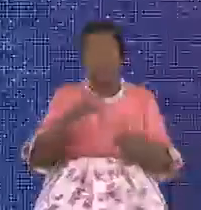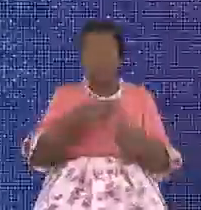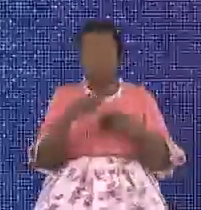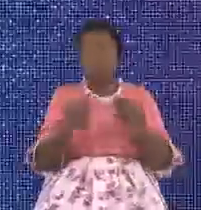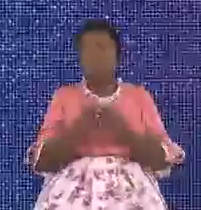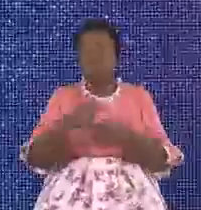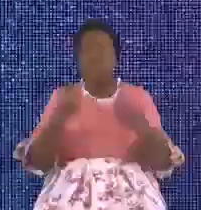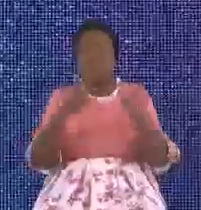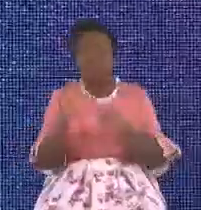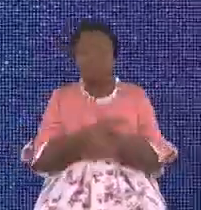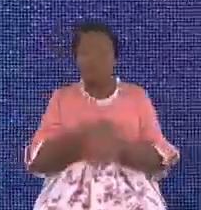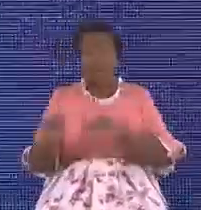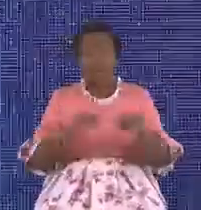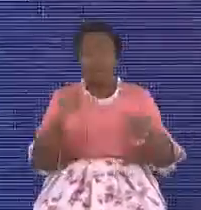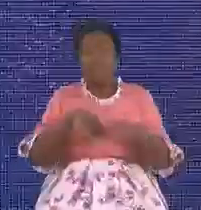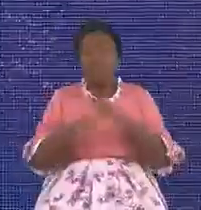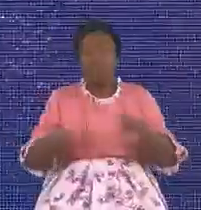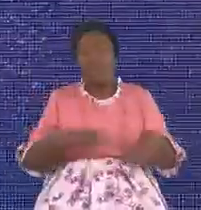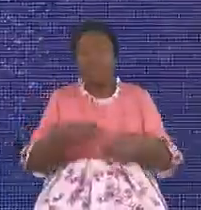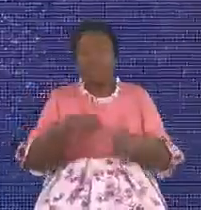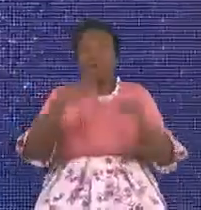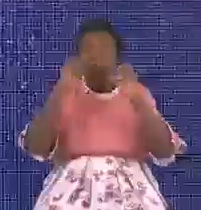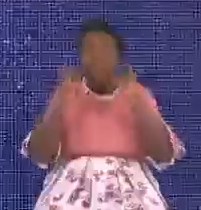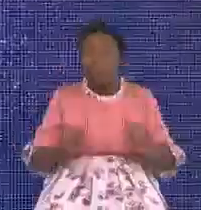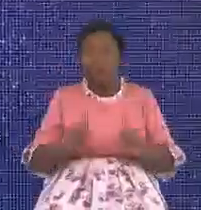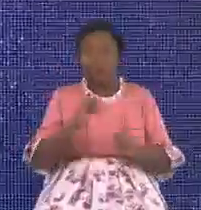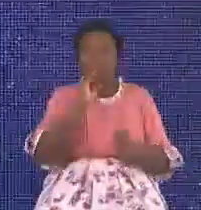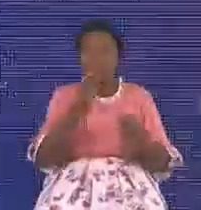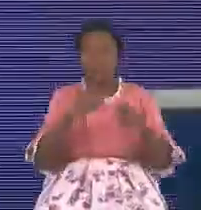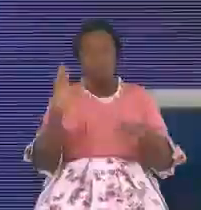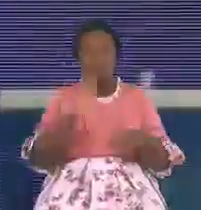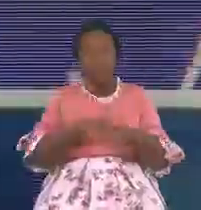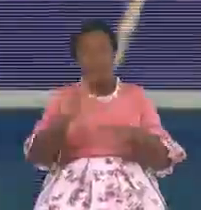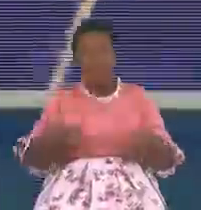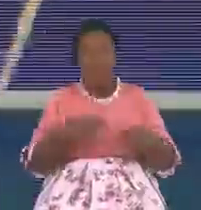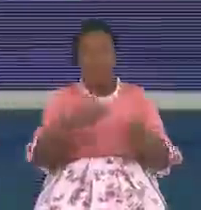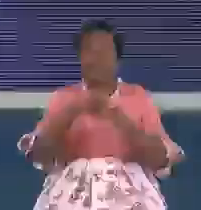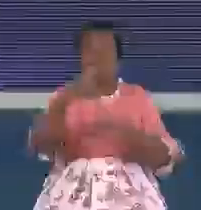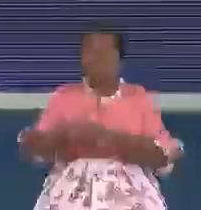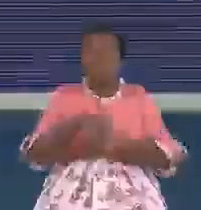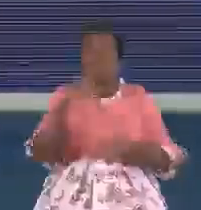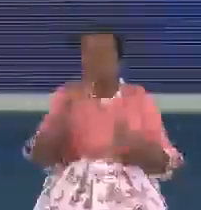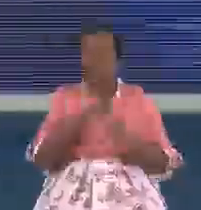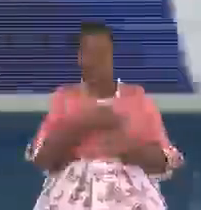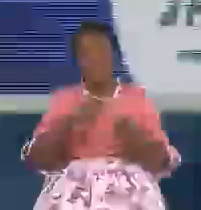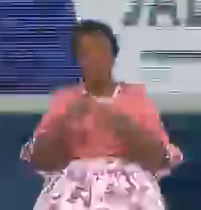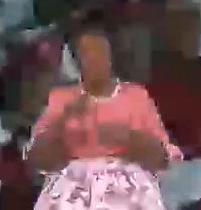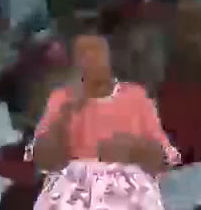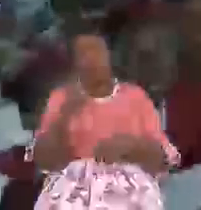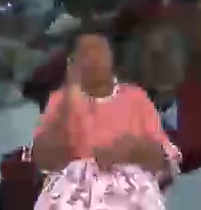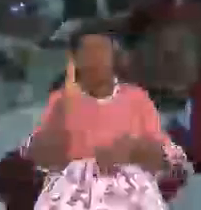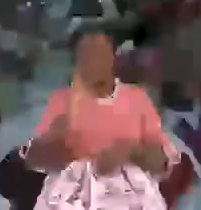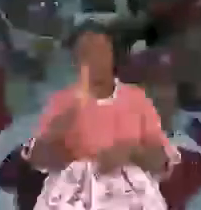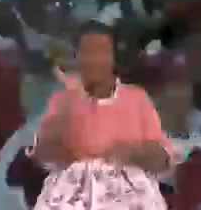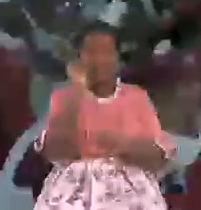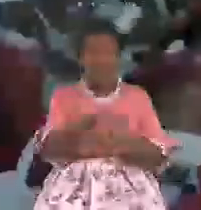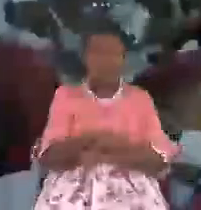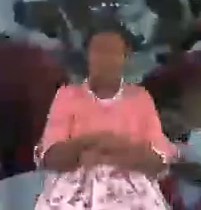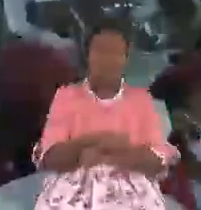of your life power is coming upon your life tonight and you will overcome